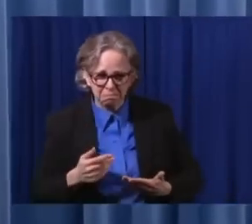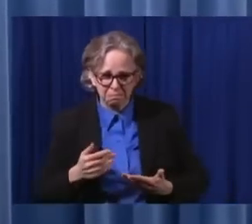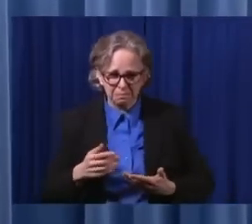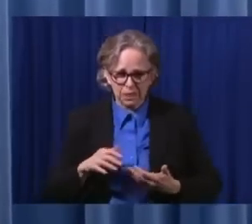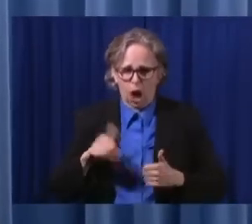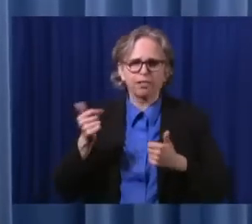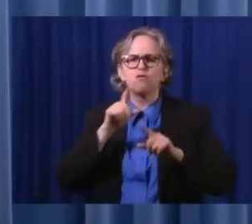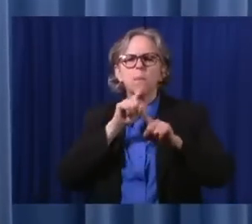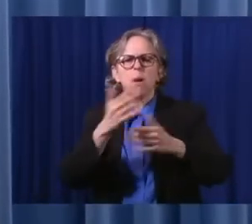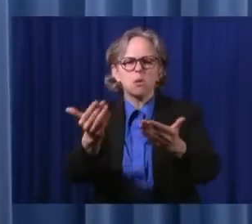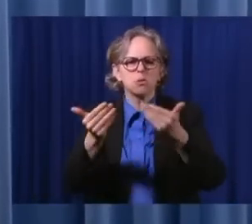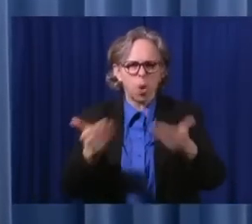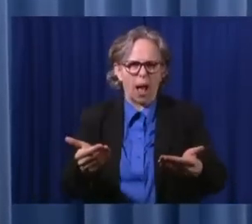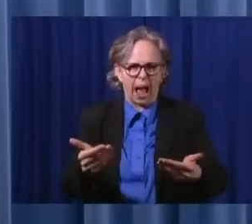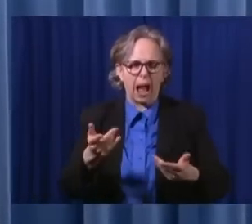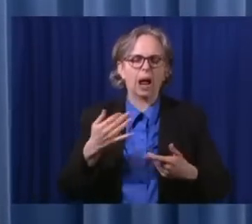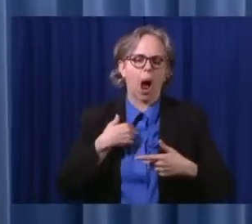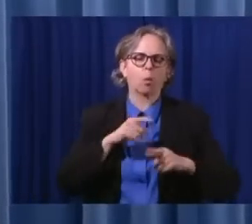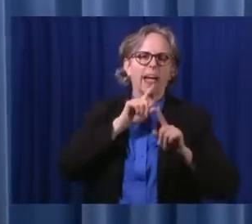then we'll come right back to you.